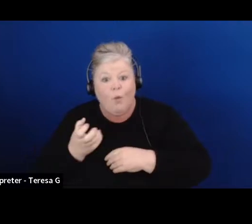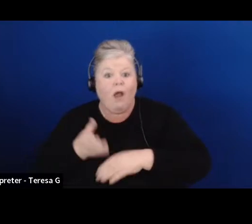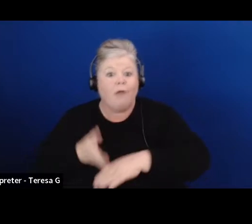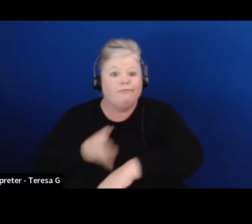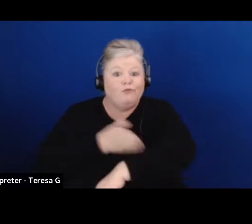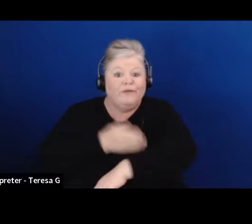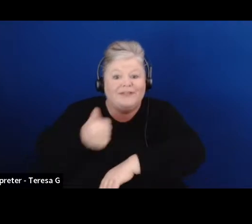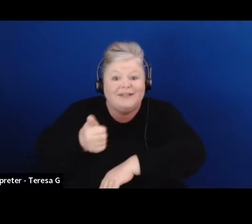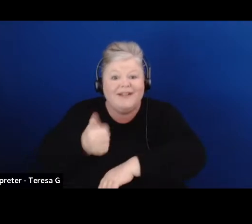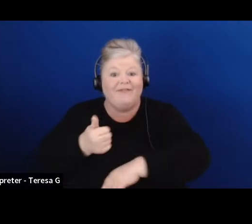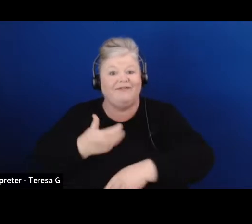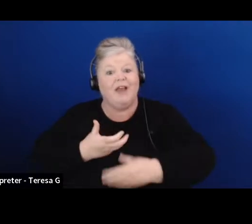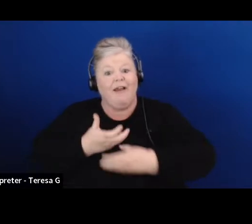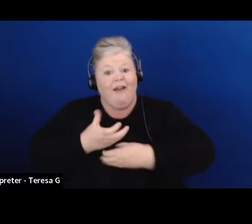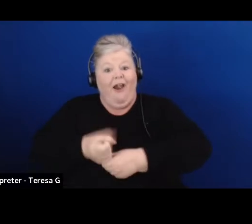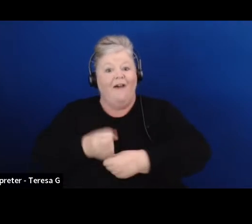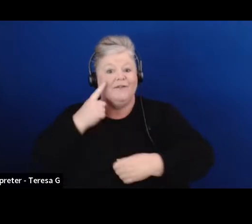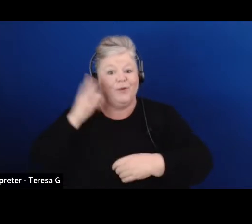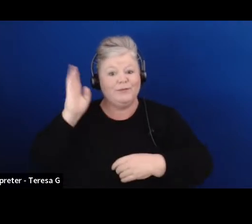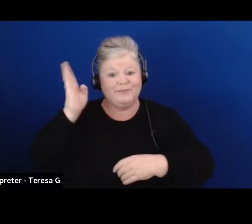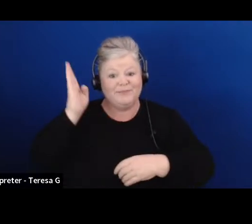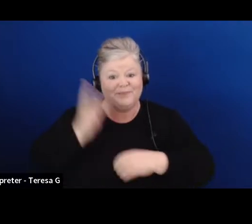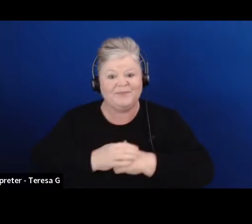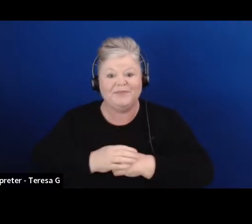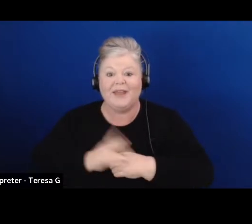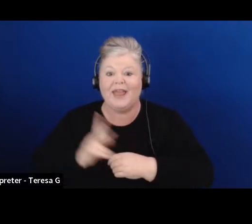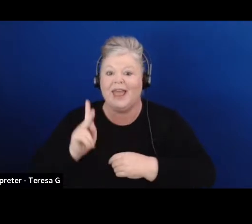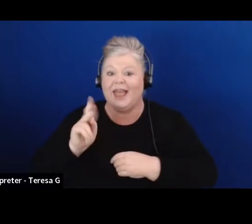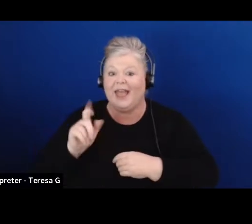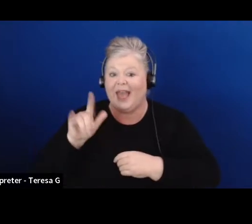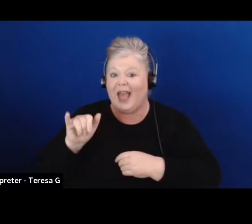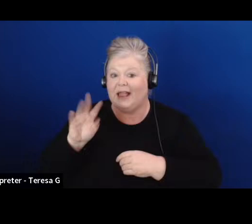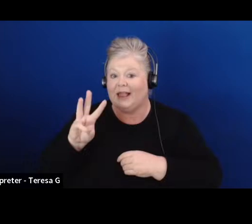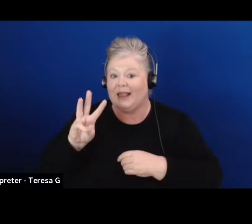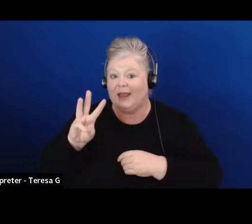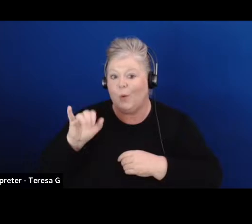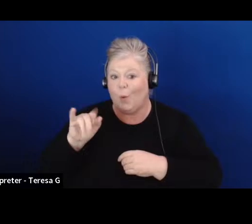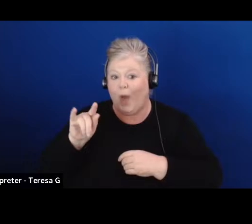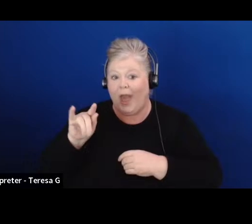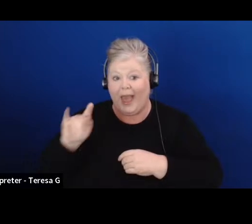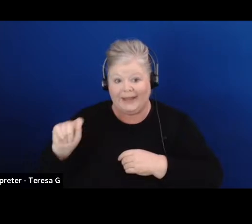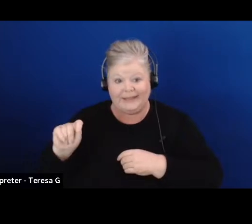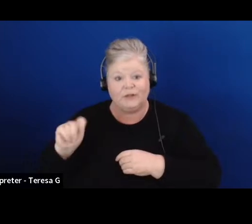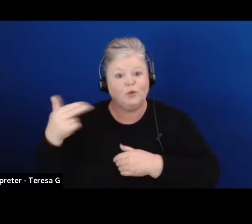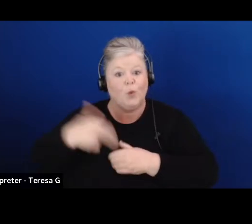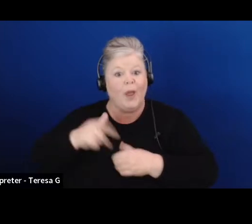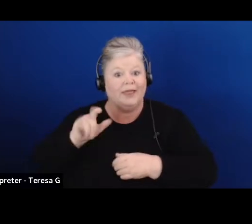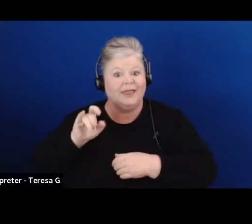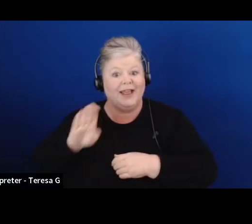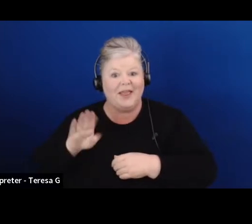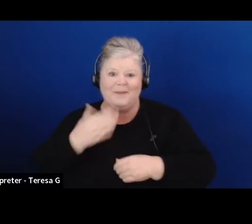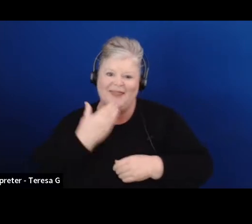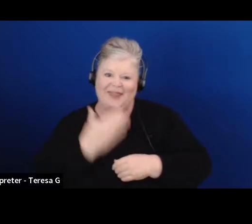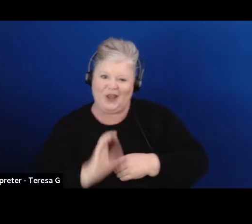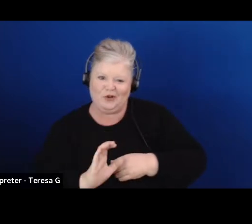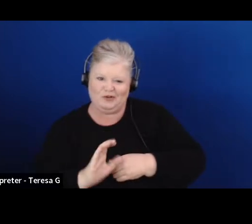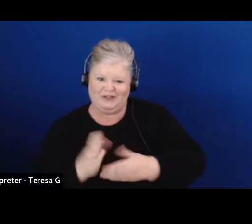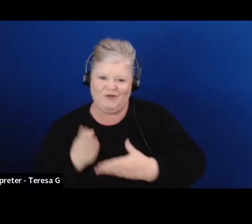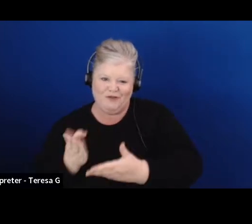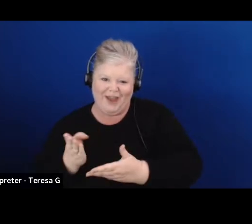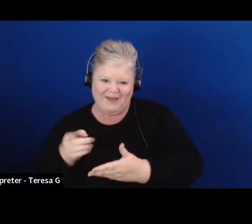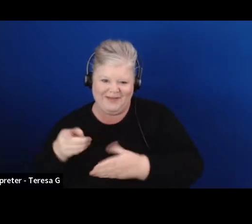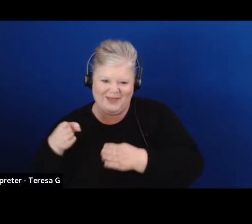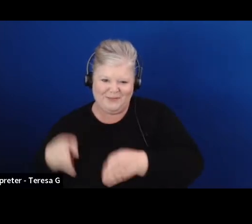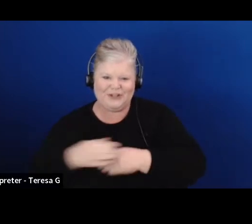speakers. Shelley Wyatt joined the club in 2020. Thank you, Christy, for recommending her, because she